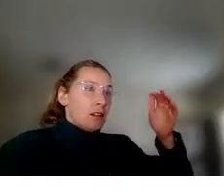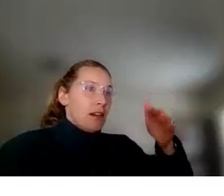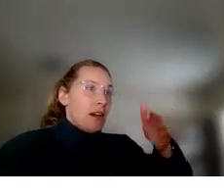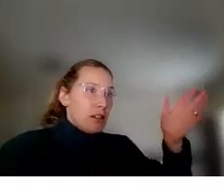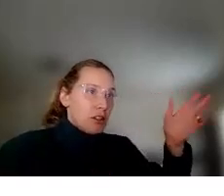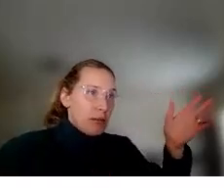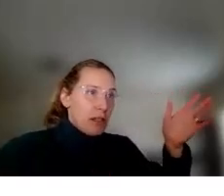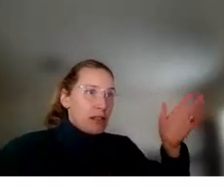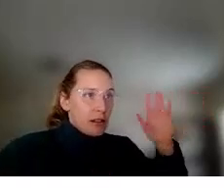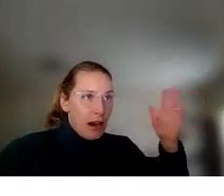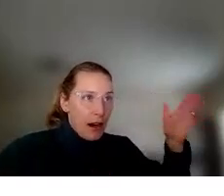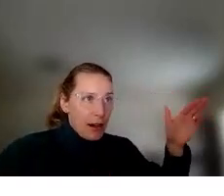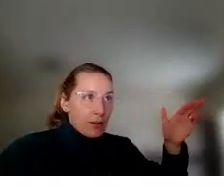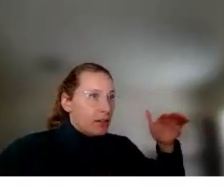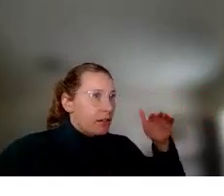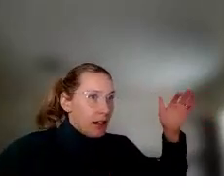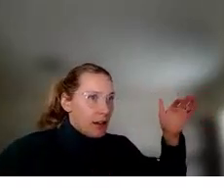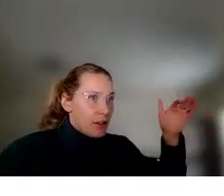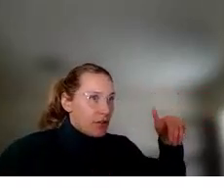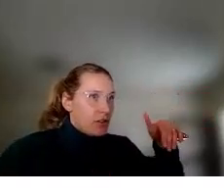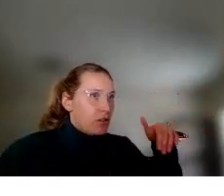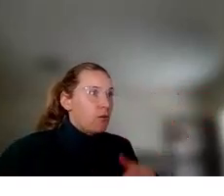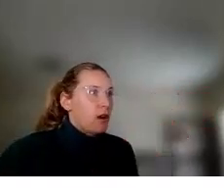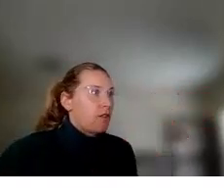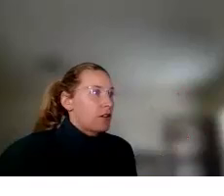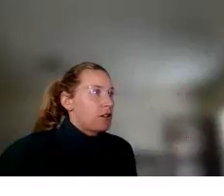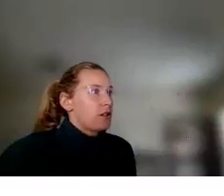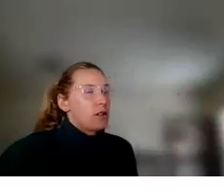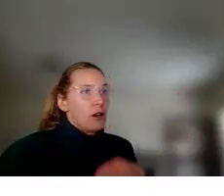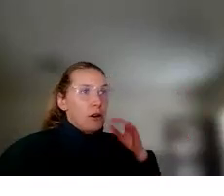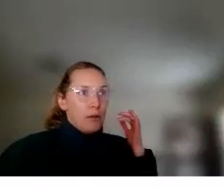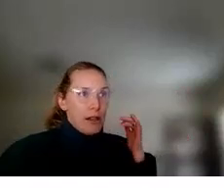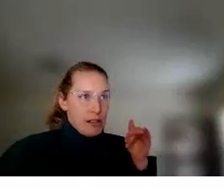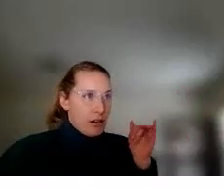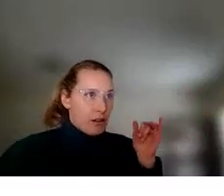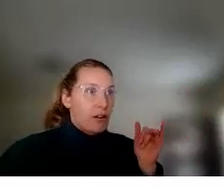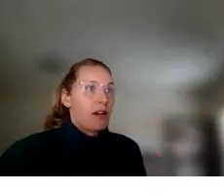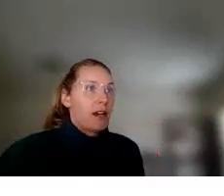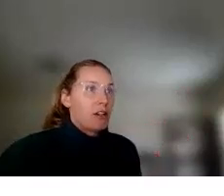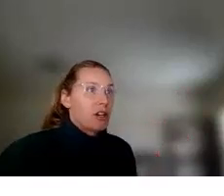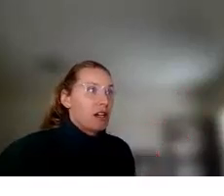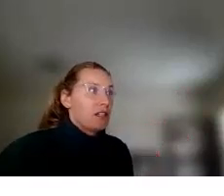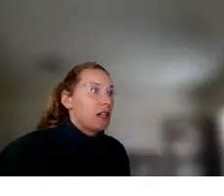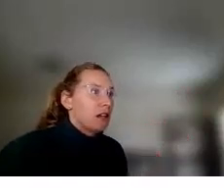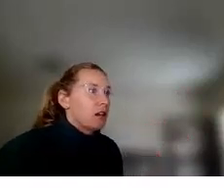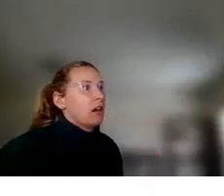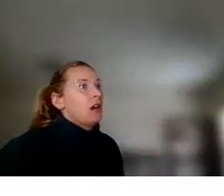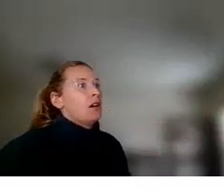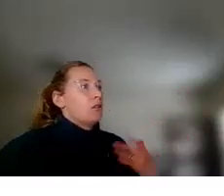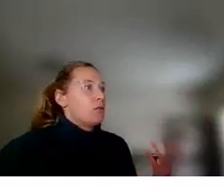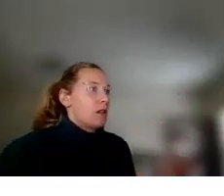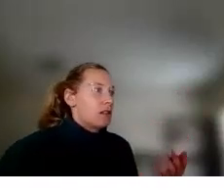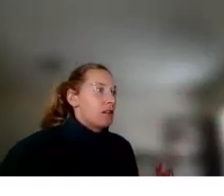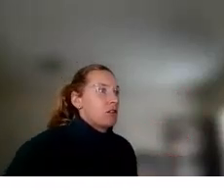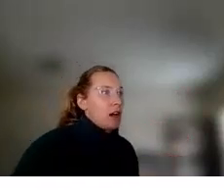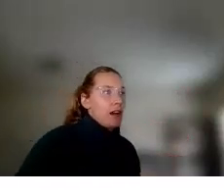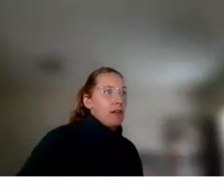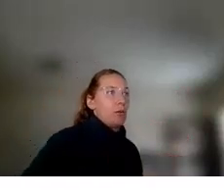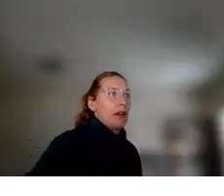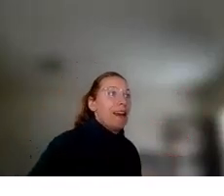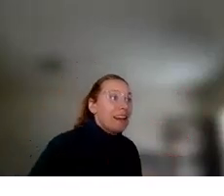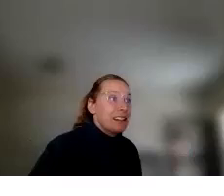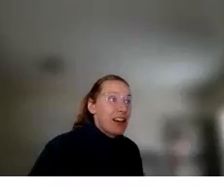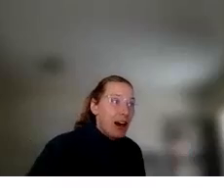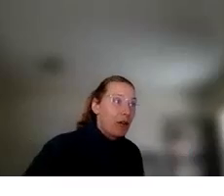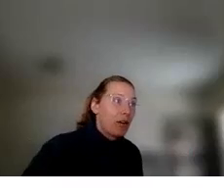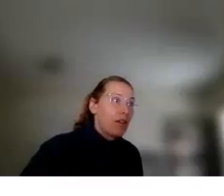expand the age limit to the higher age of the two waivers. So that's under age 19, which means the